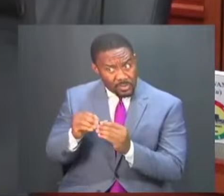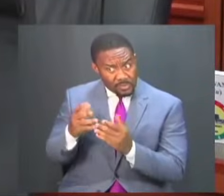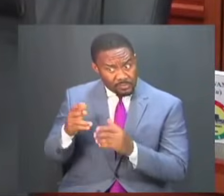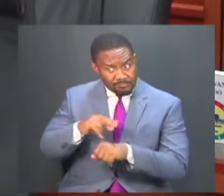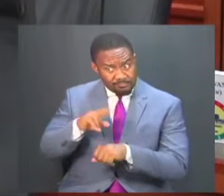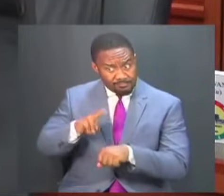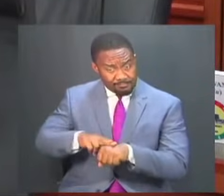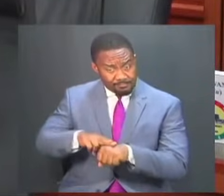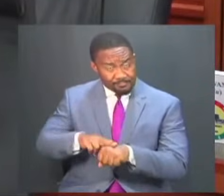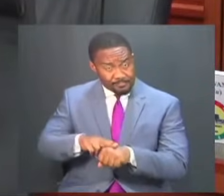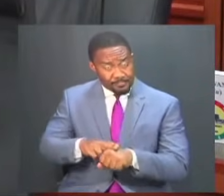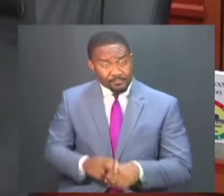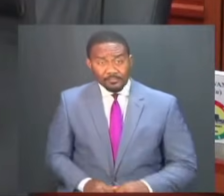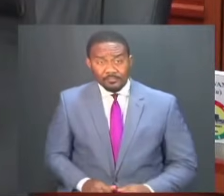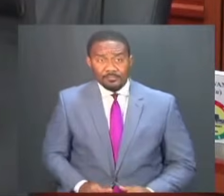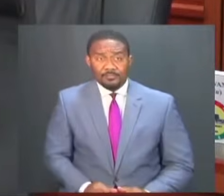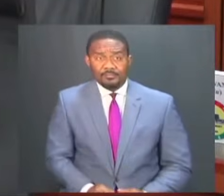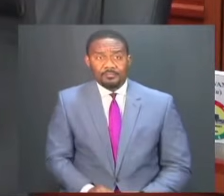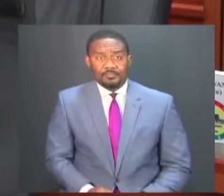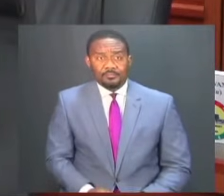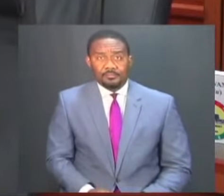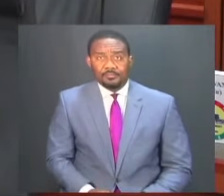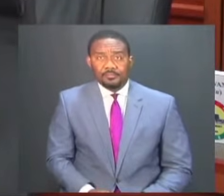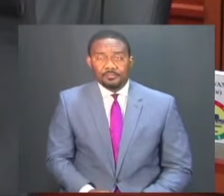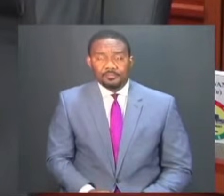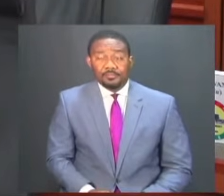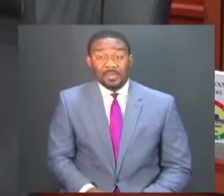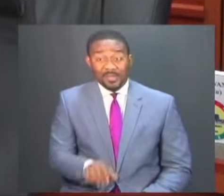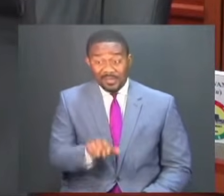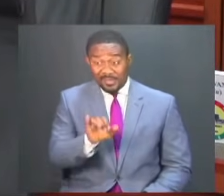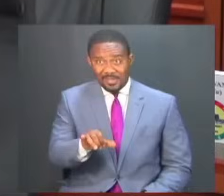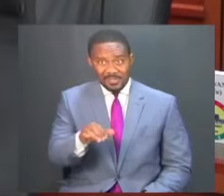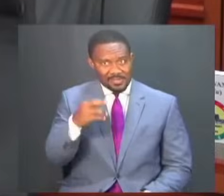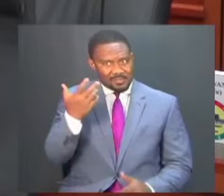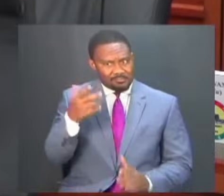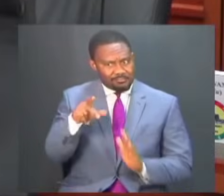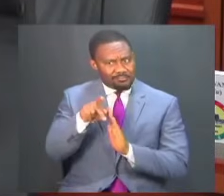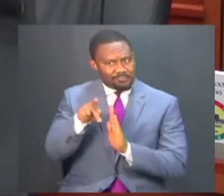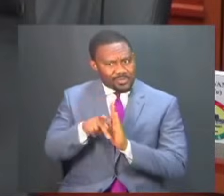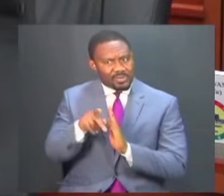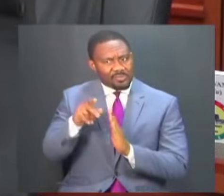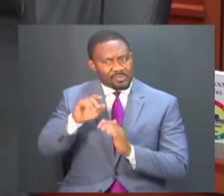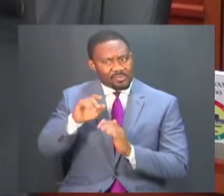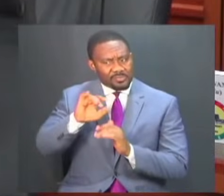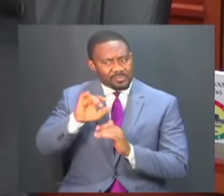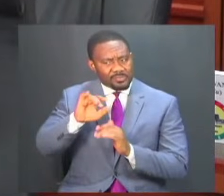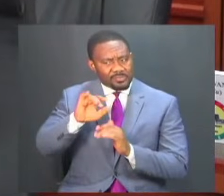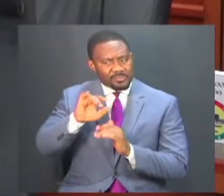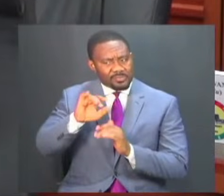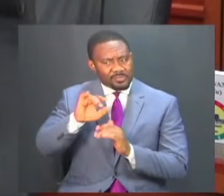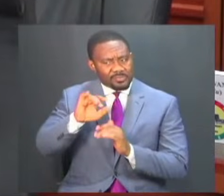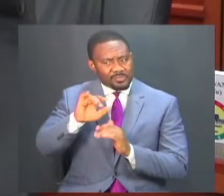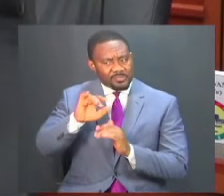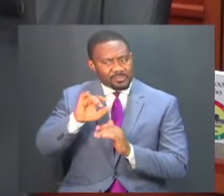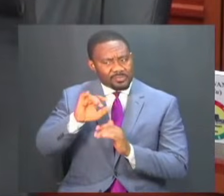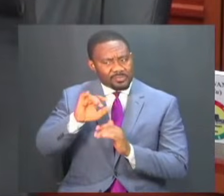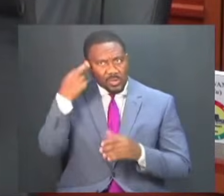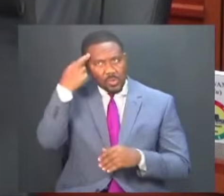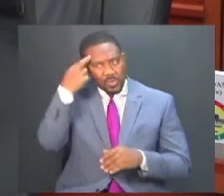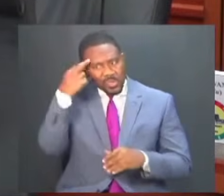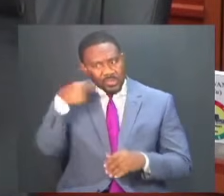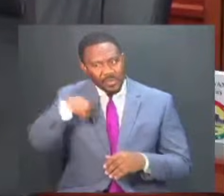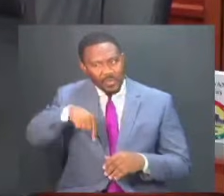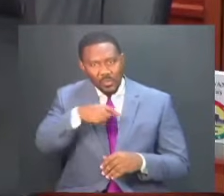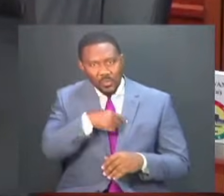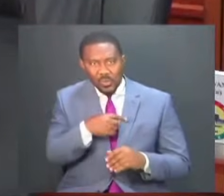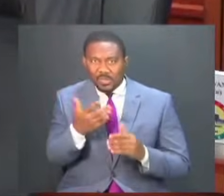country. That is the basic principle going forward that will inform the royalty regime of this country. Mr. Speaker, it is on this basis that we